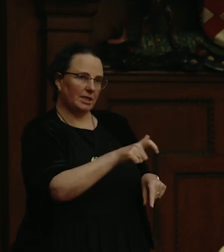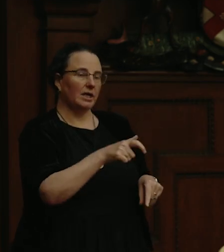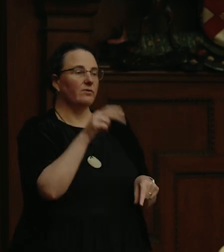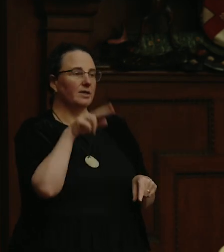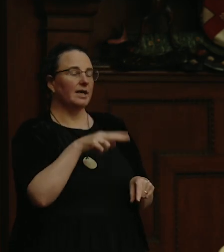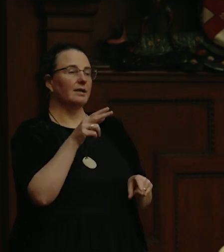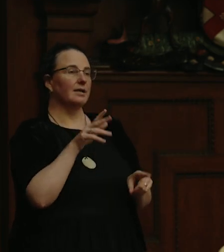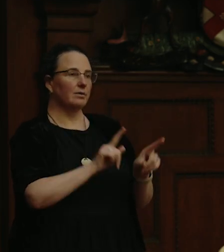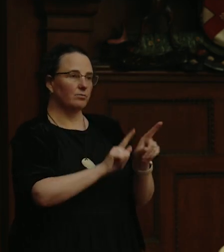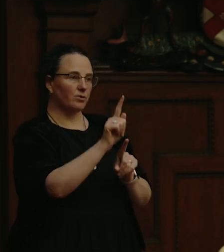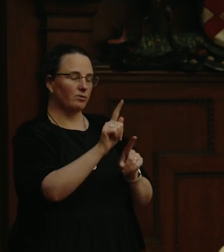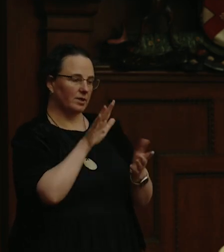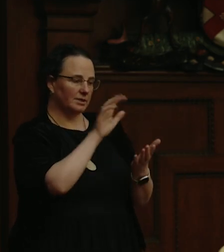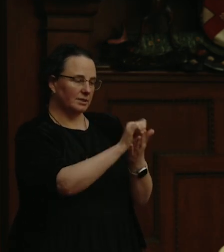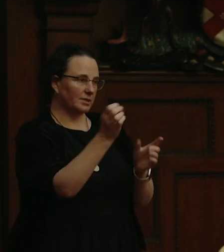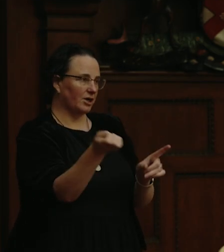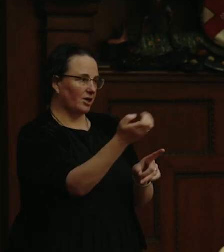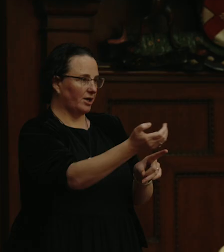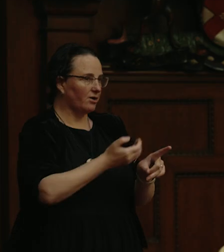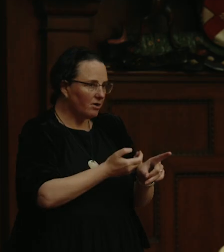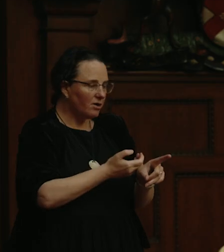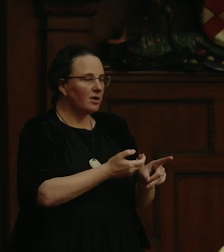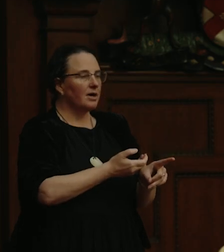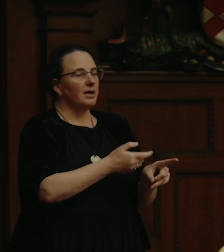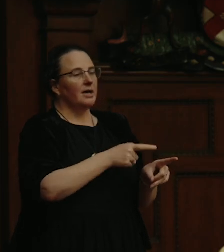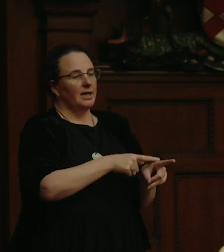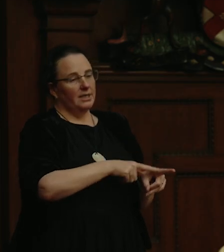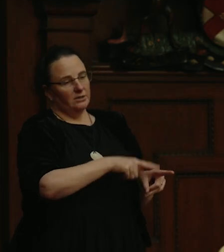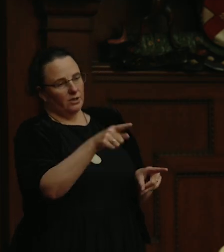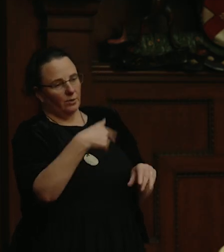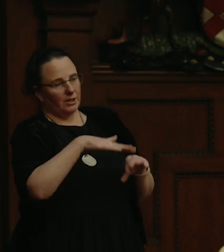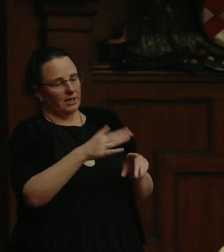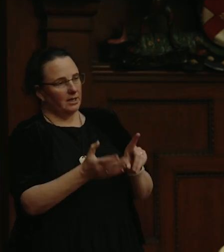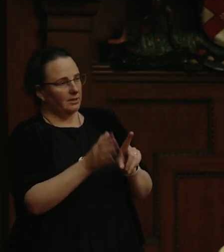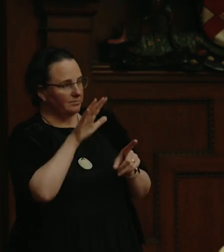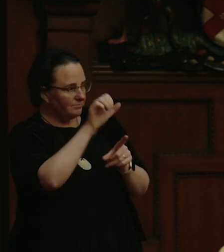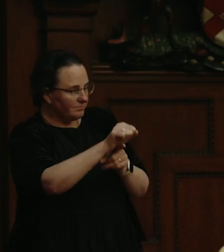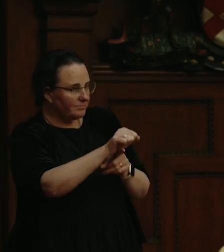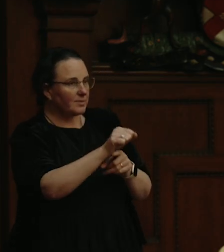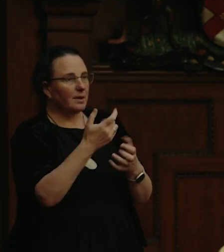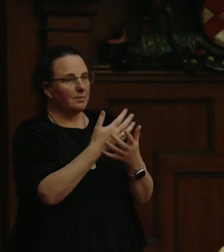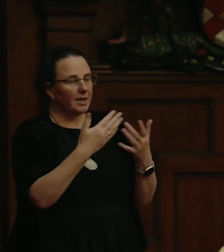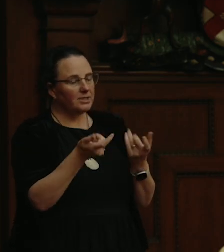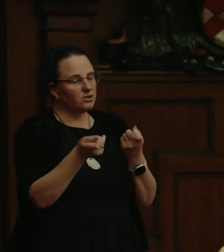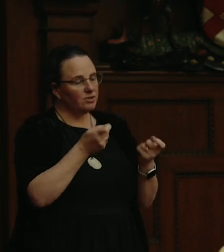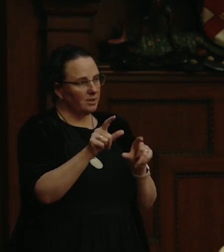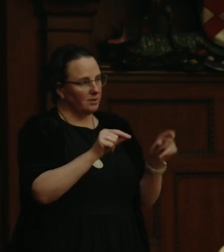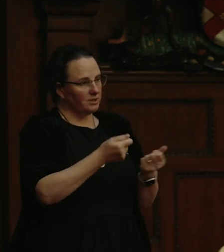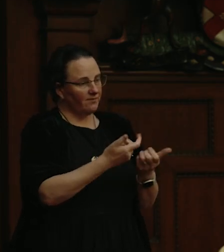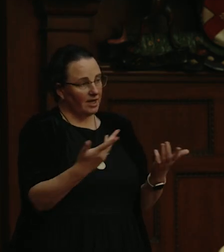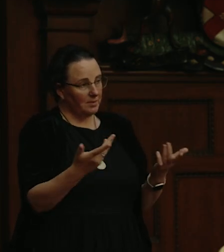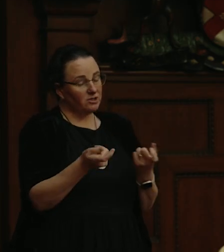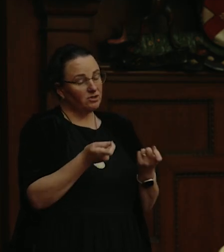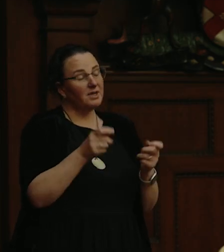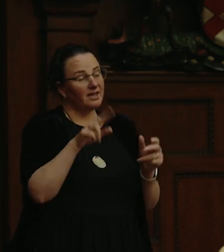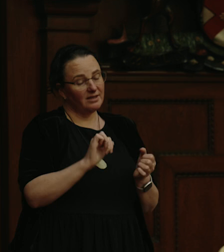and point patients in the direction of a diagnosis, there are multiple treatment options available, and treatment can change